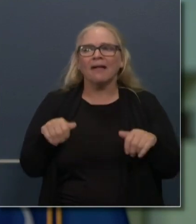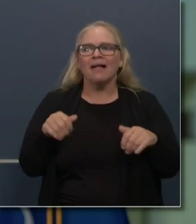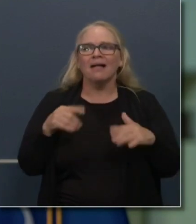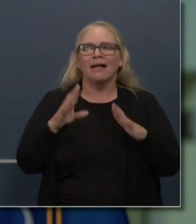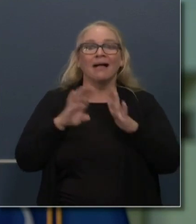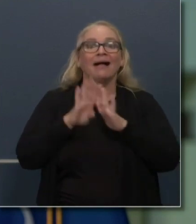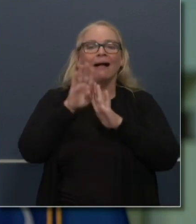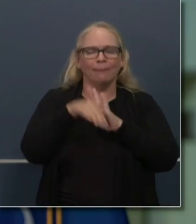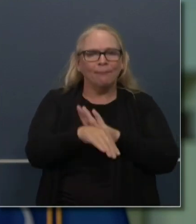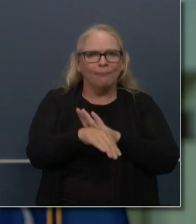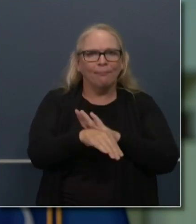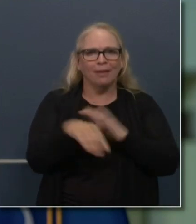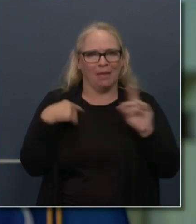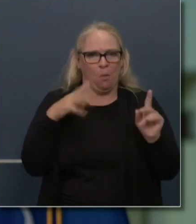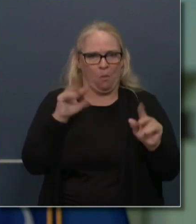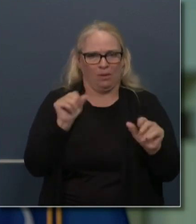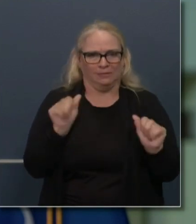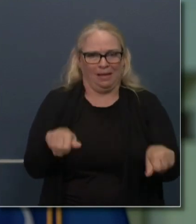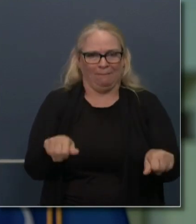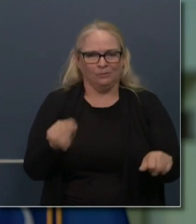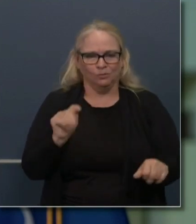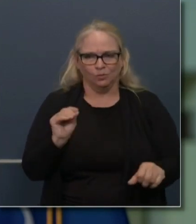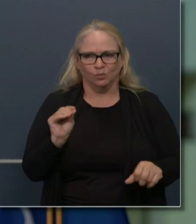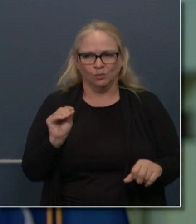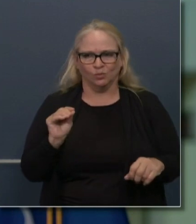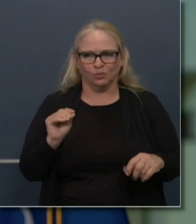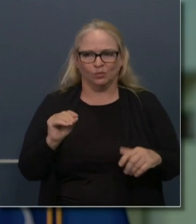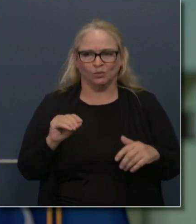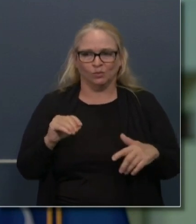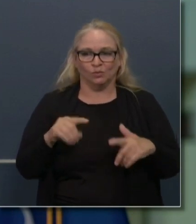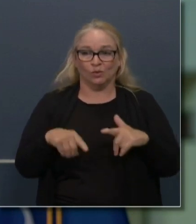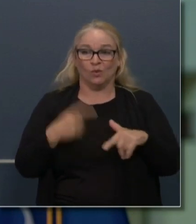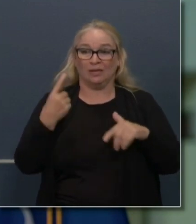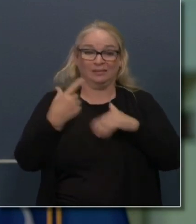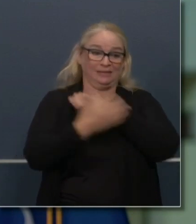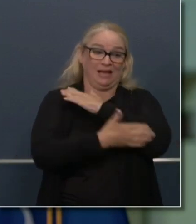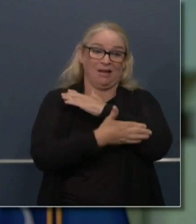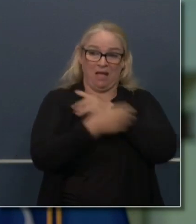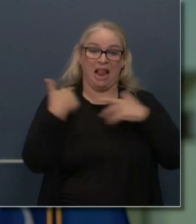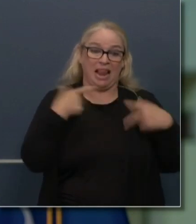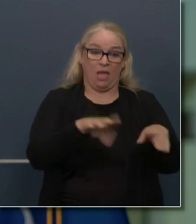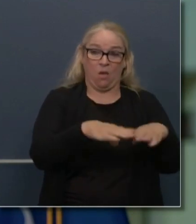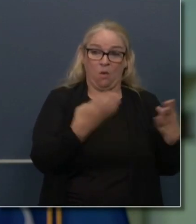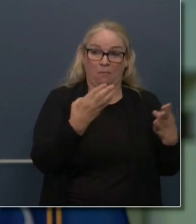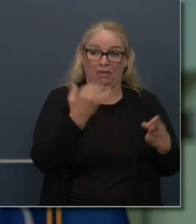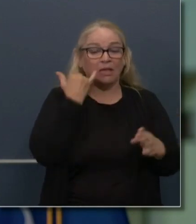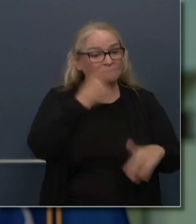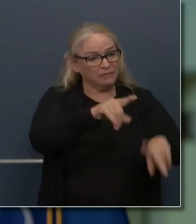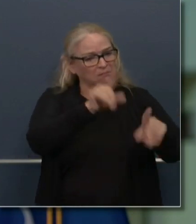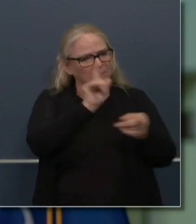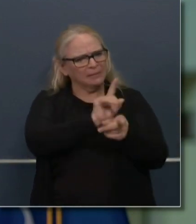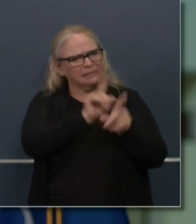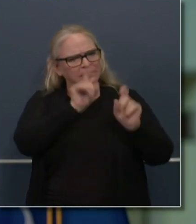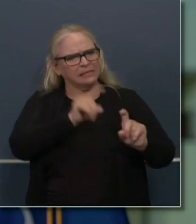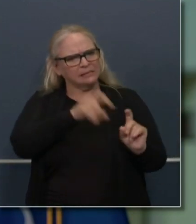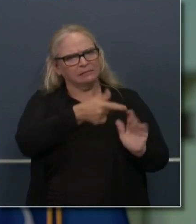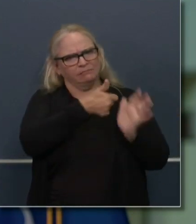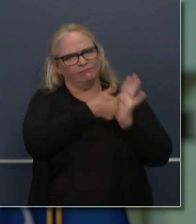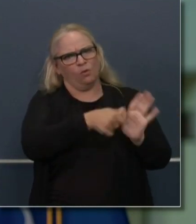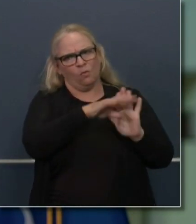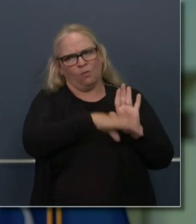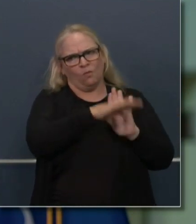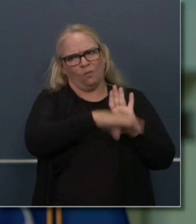confidence once counties attested, self-attested, to be able to meet certain criteria that we can phase in